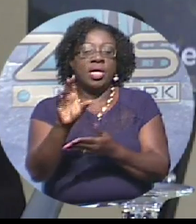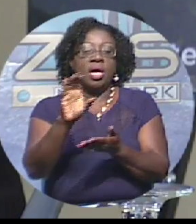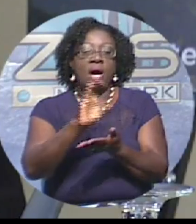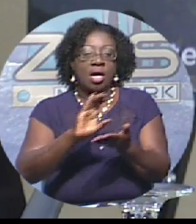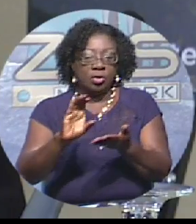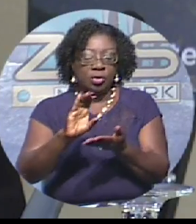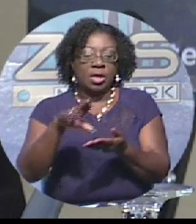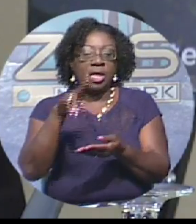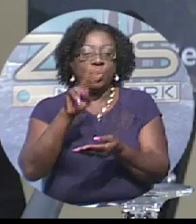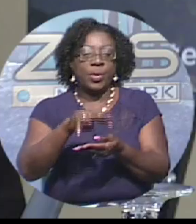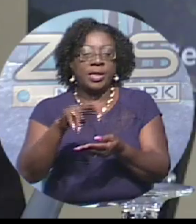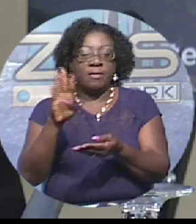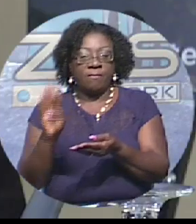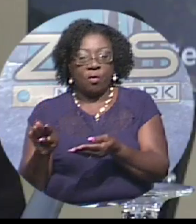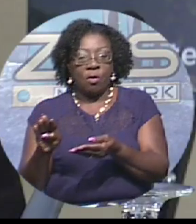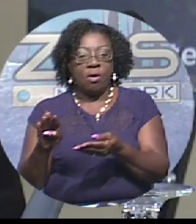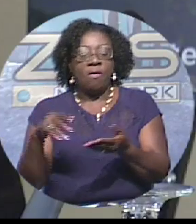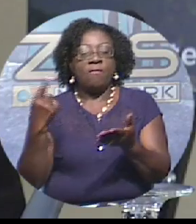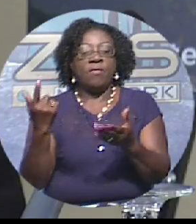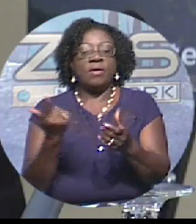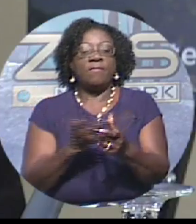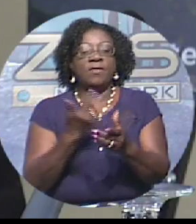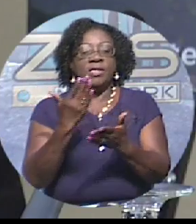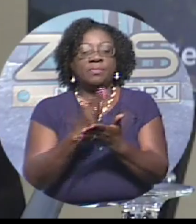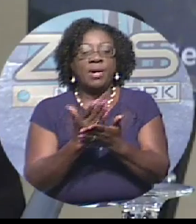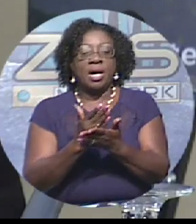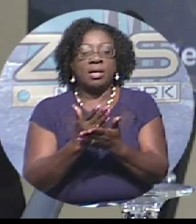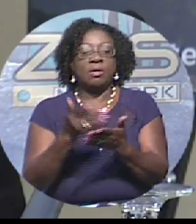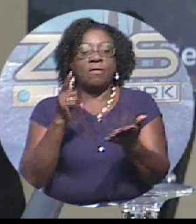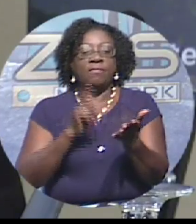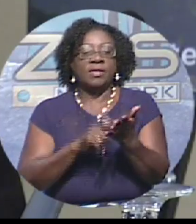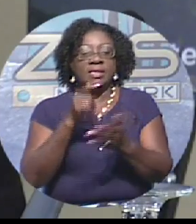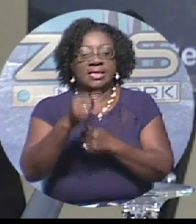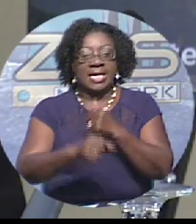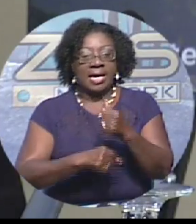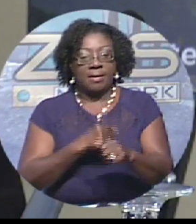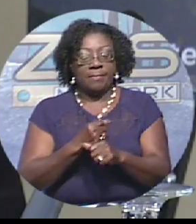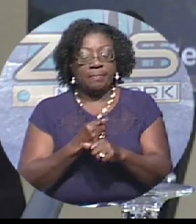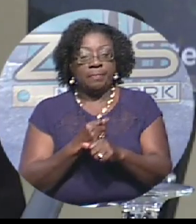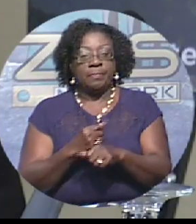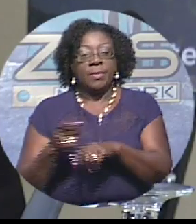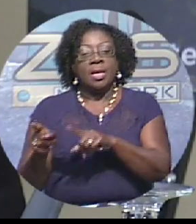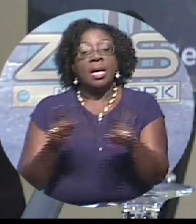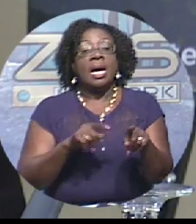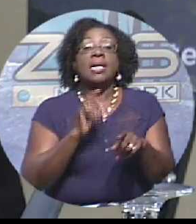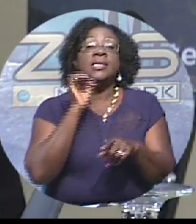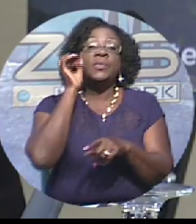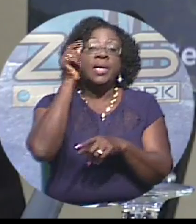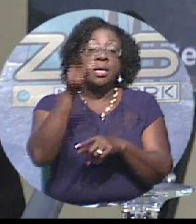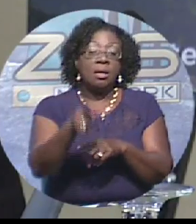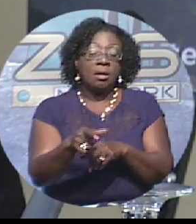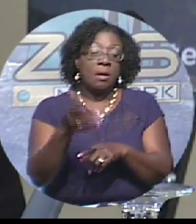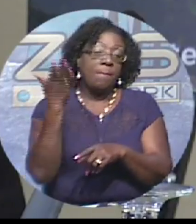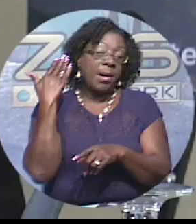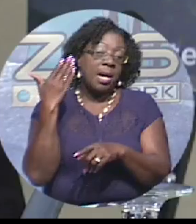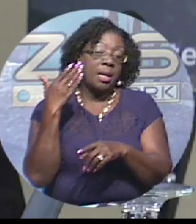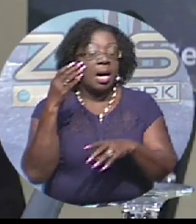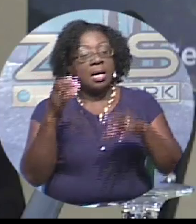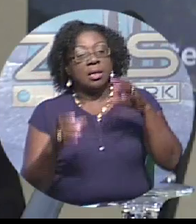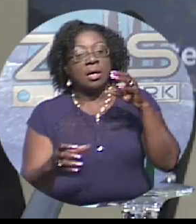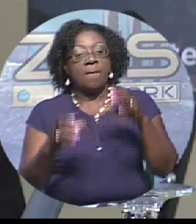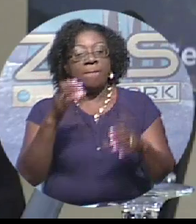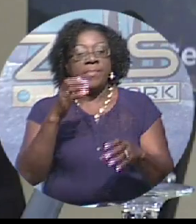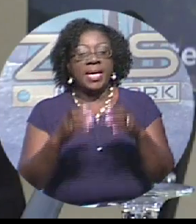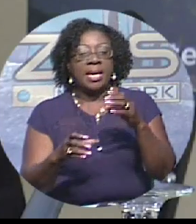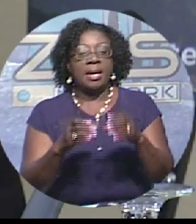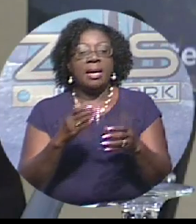384,324 for the first quarter of 2016. As we look back at the comparison in spend